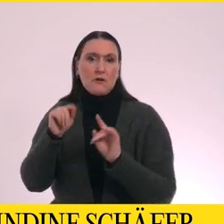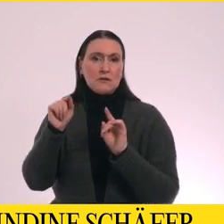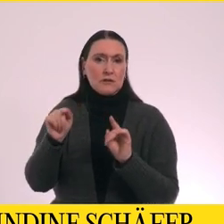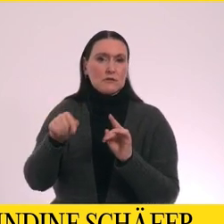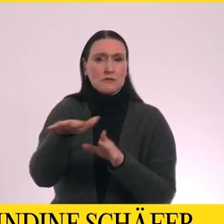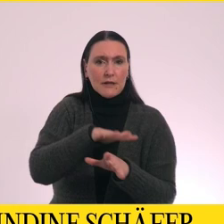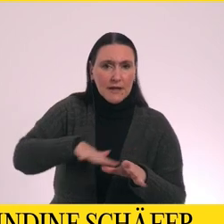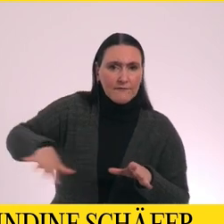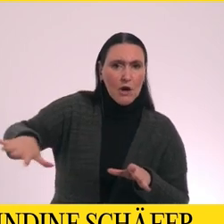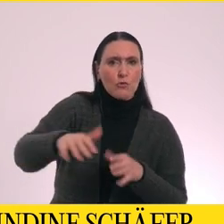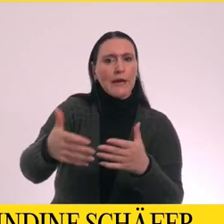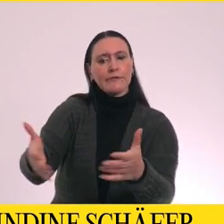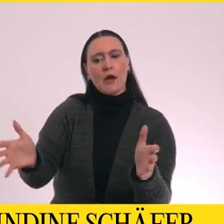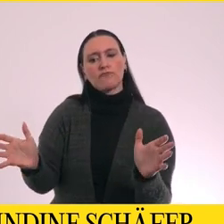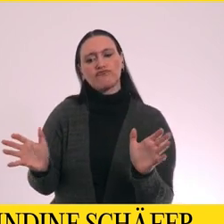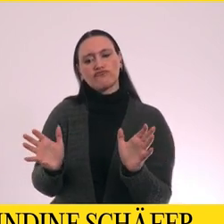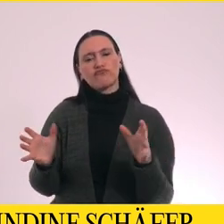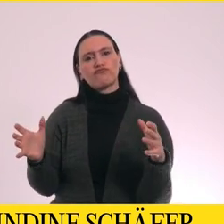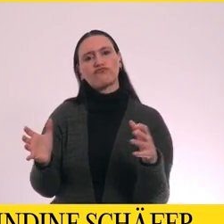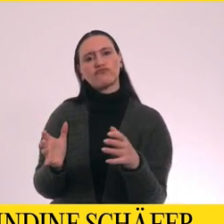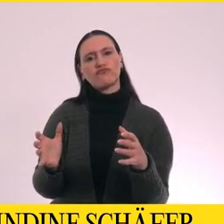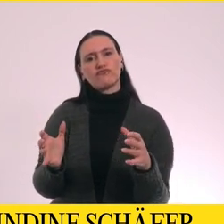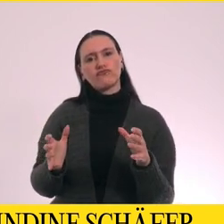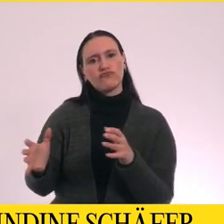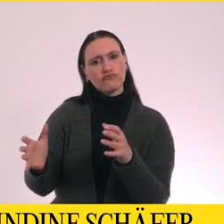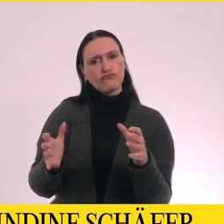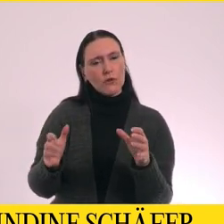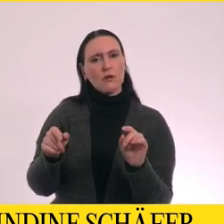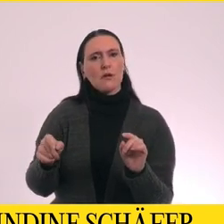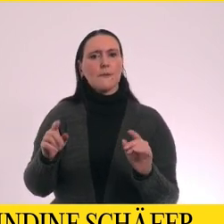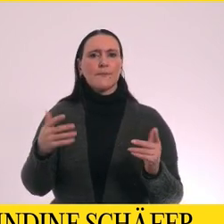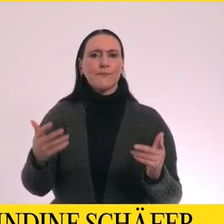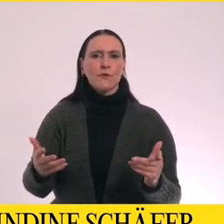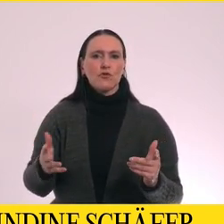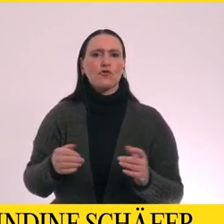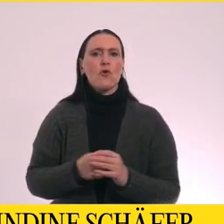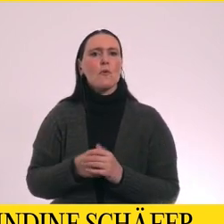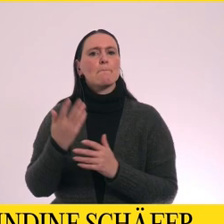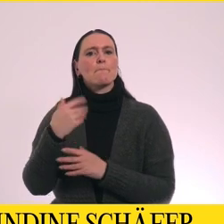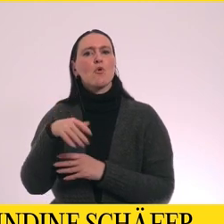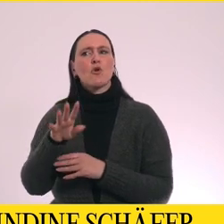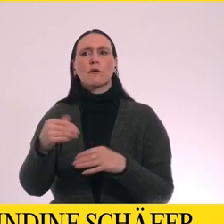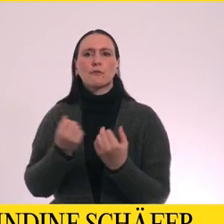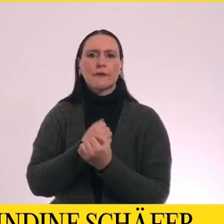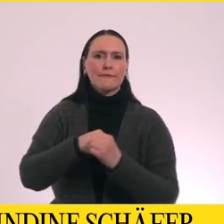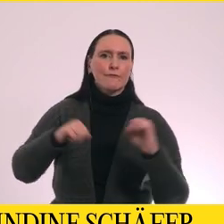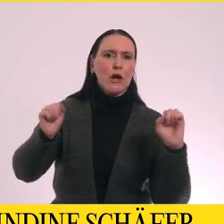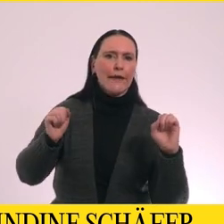enables a person to flower and to be free, and to